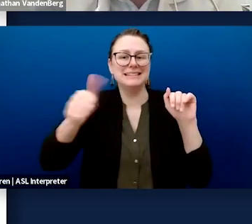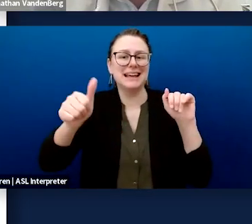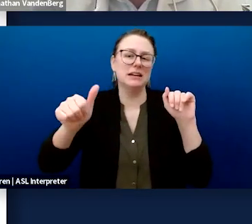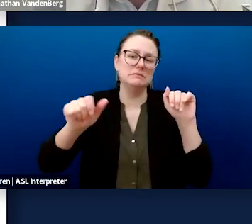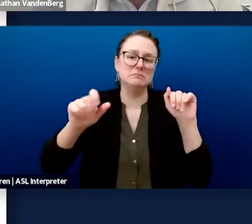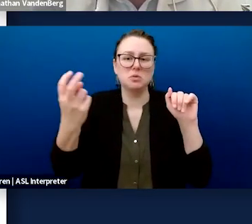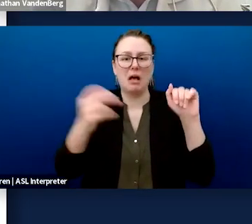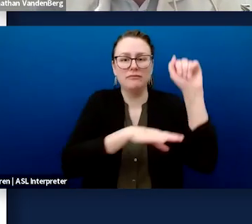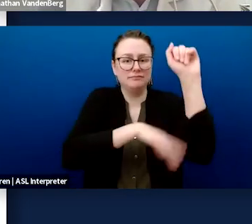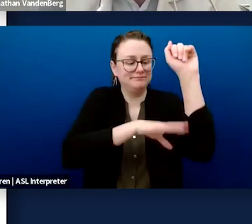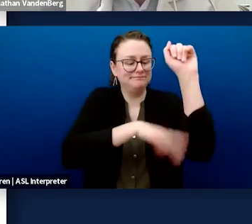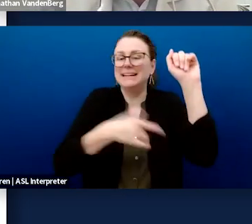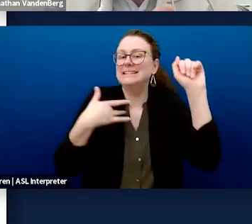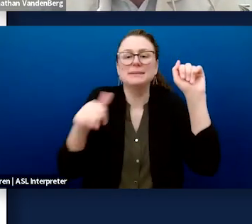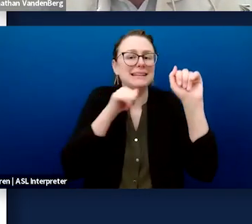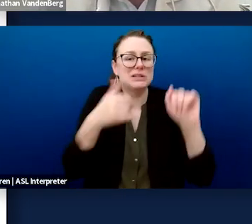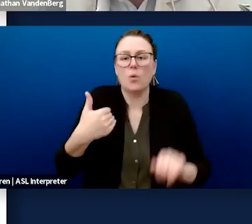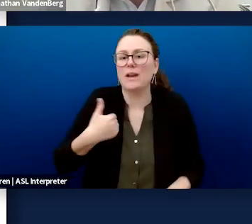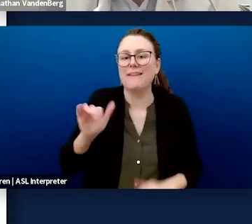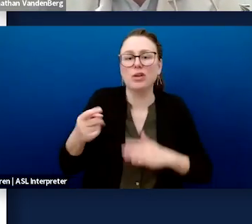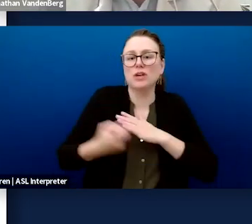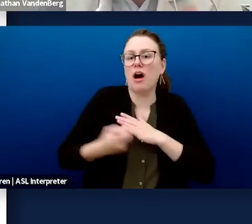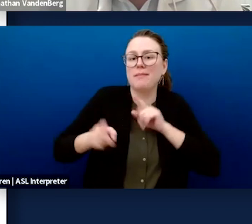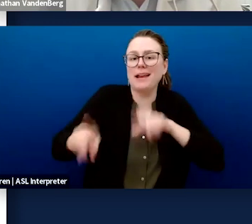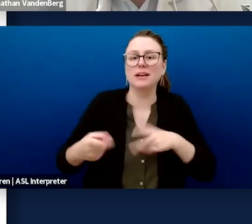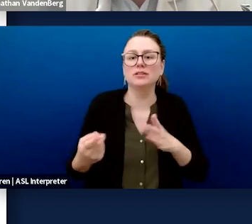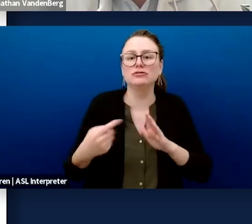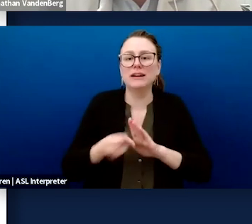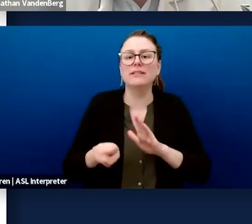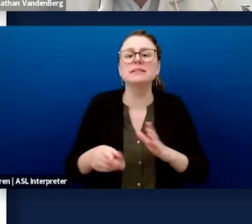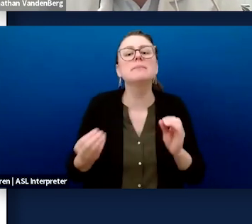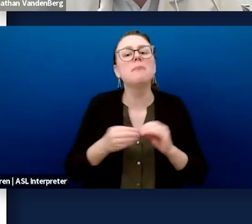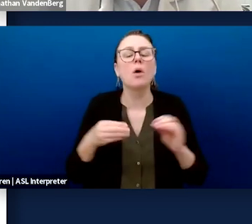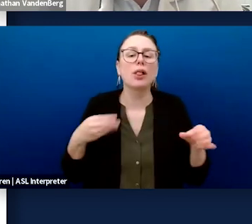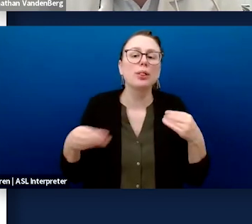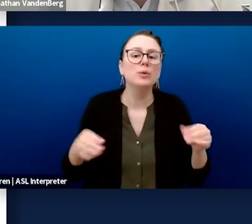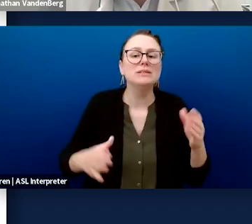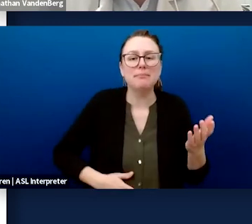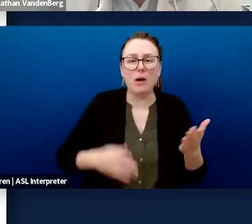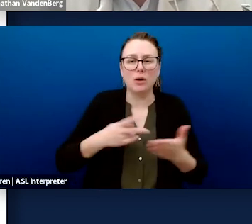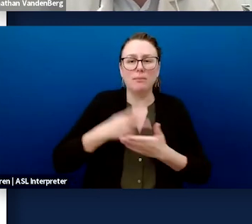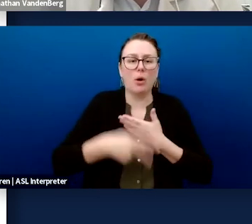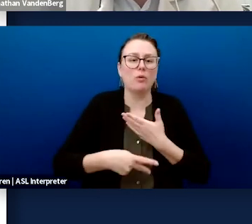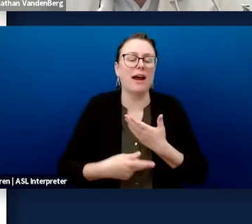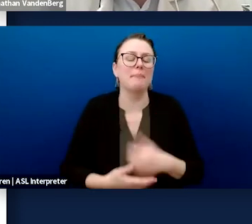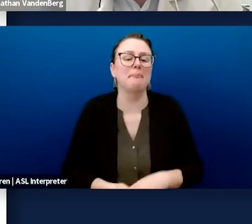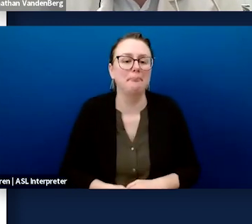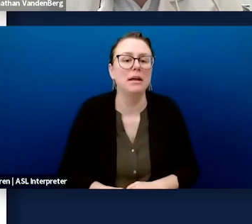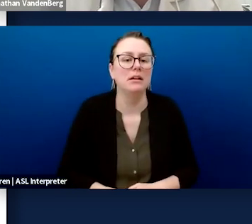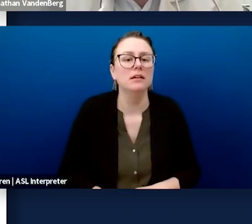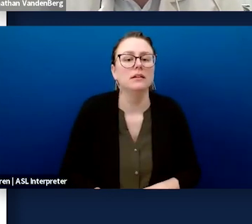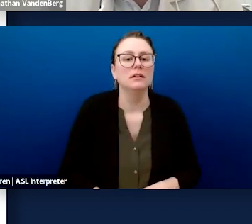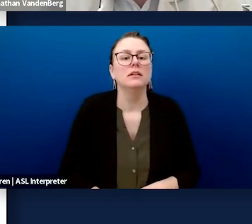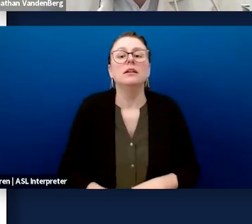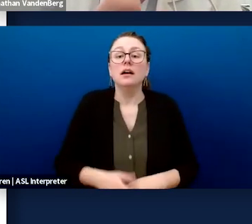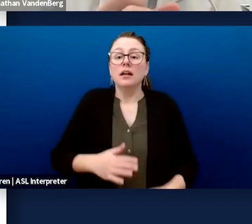often not have those reflexes and they'll have more of a kind of loose bowel. program. So